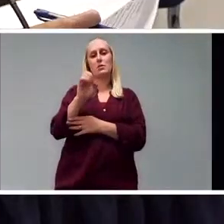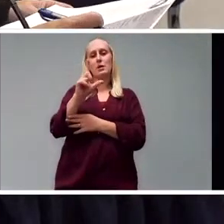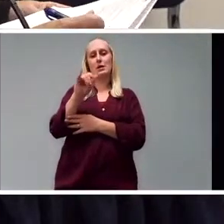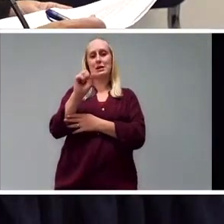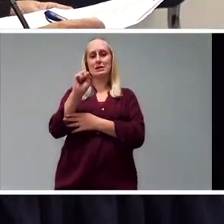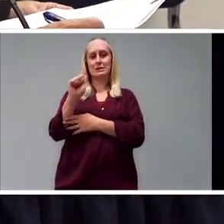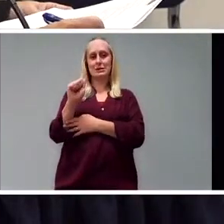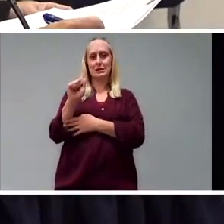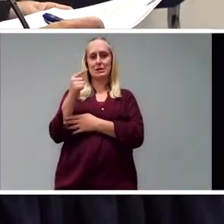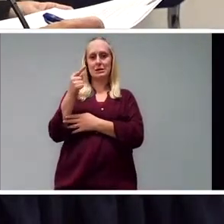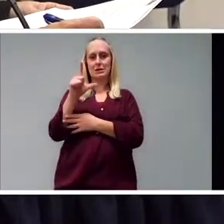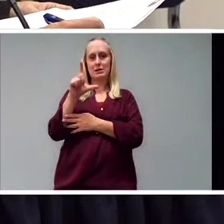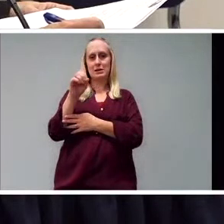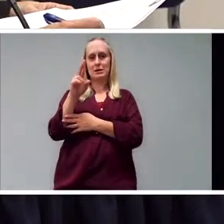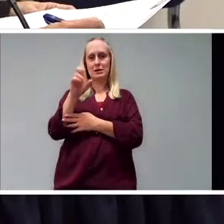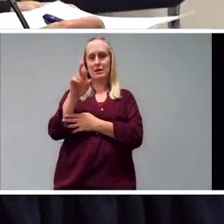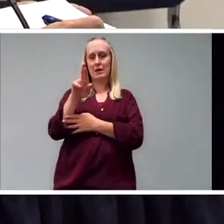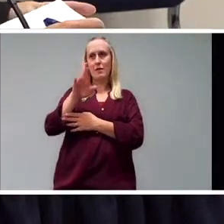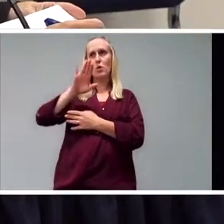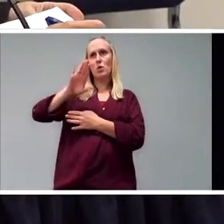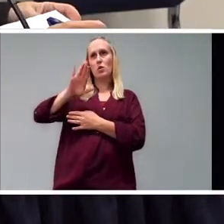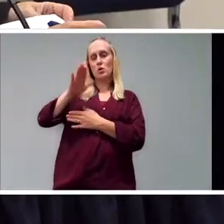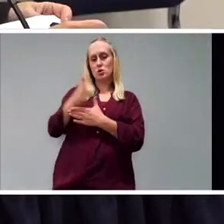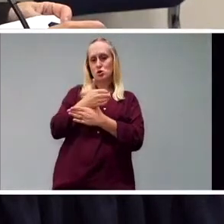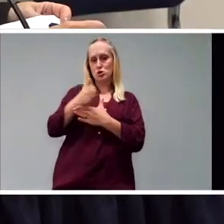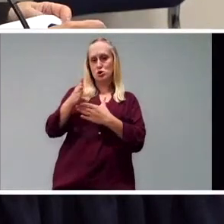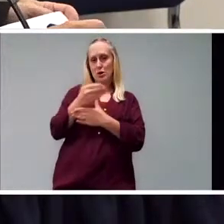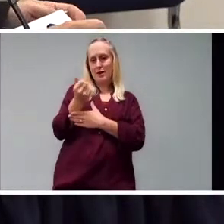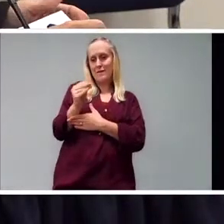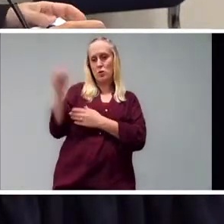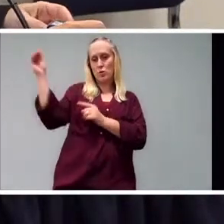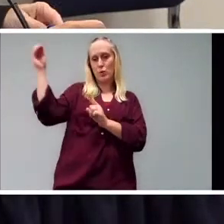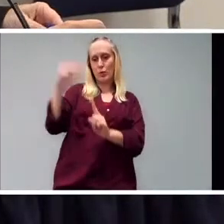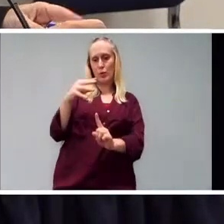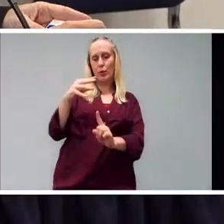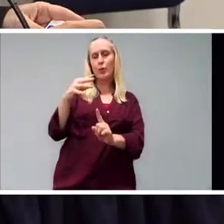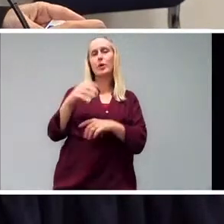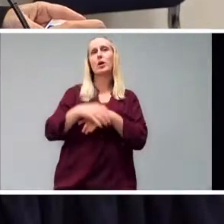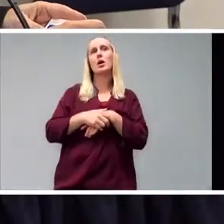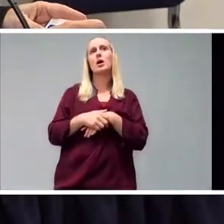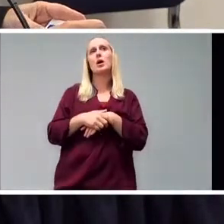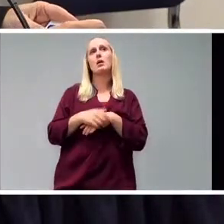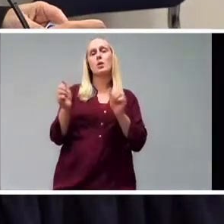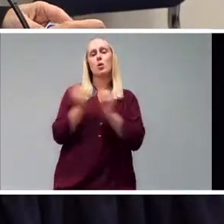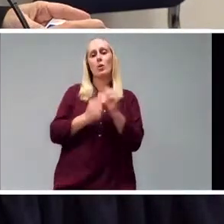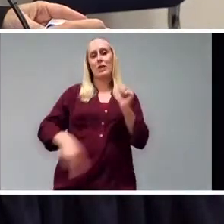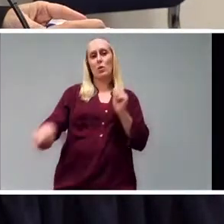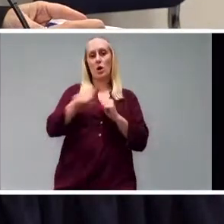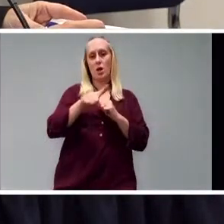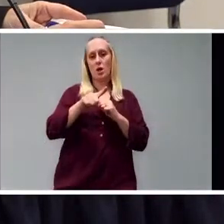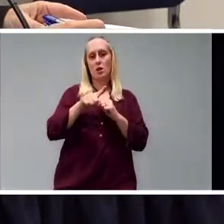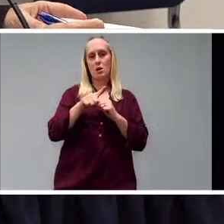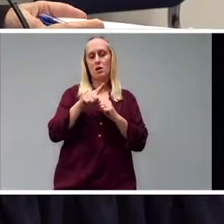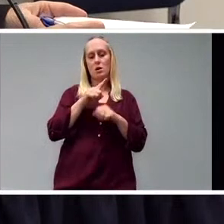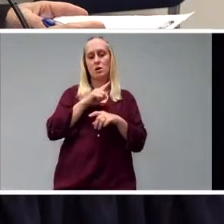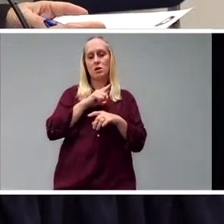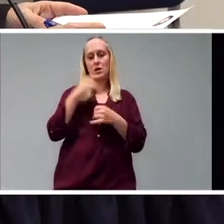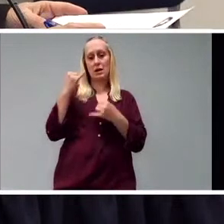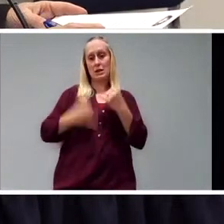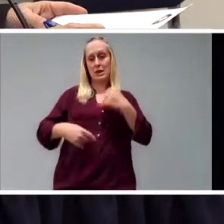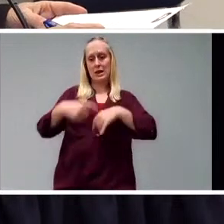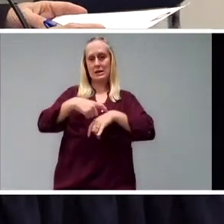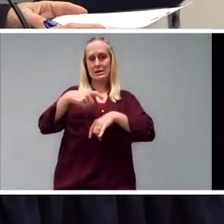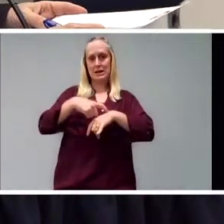And Melissa's shared a few spotlights with you, but in last time around our